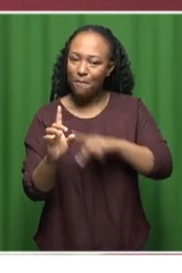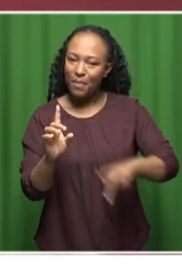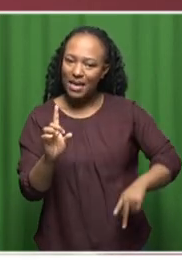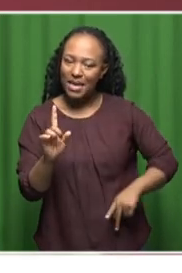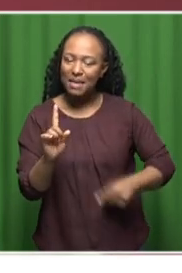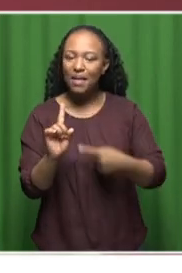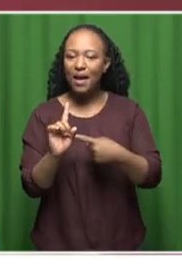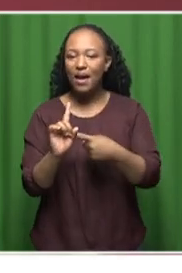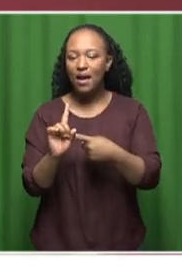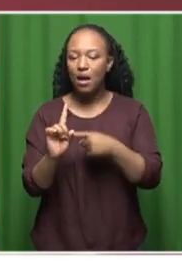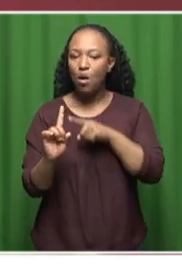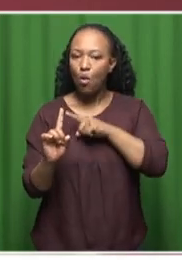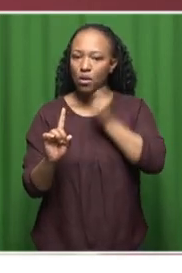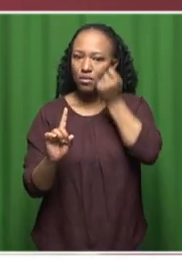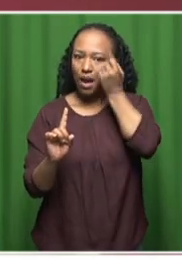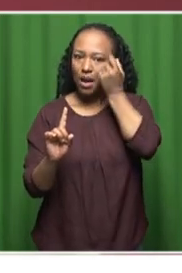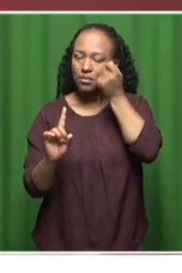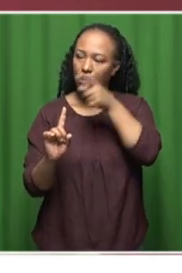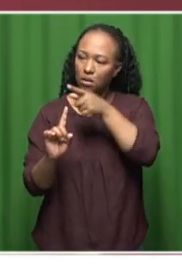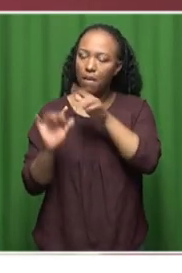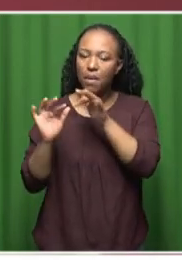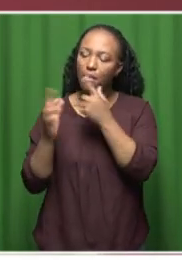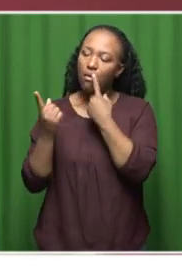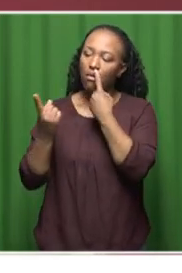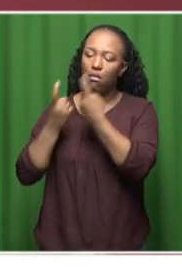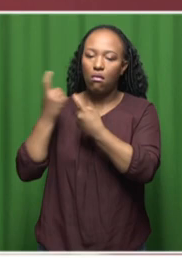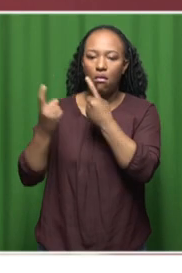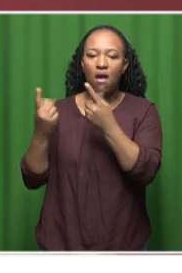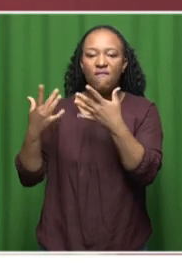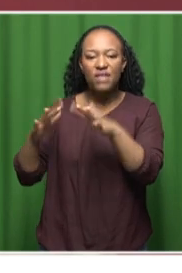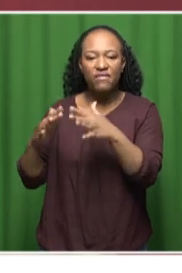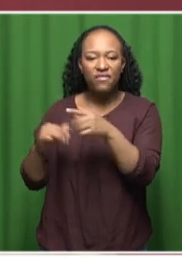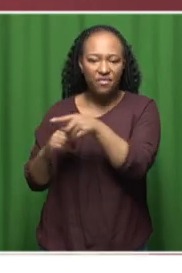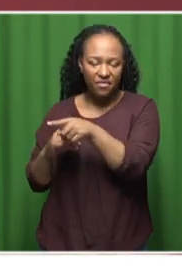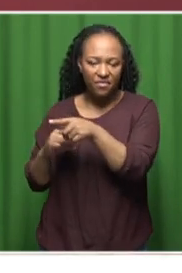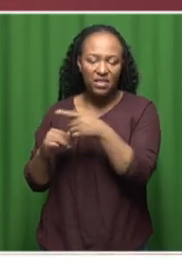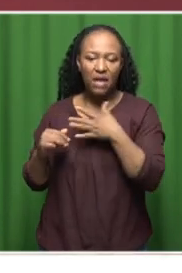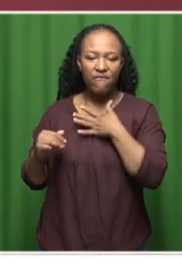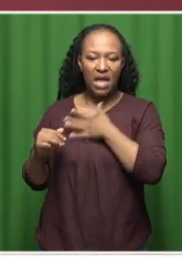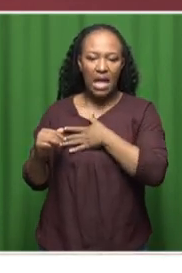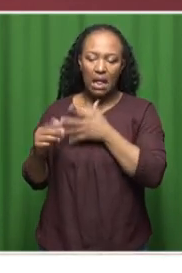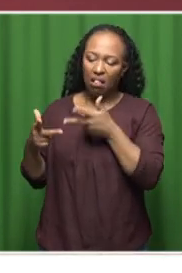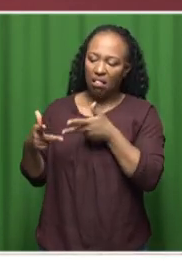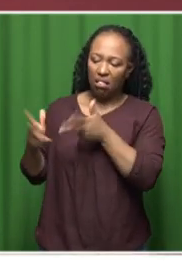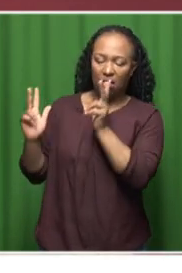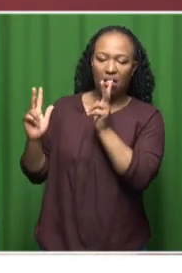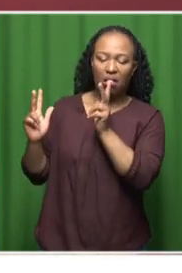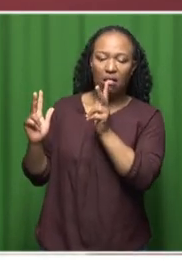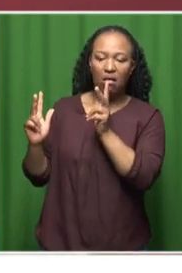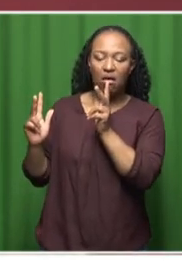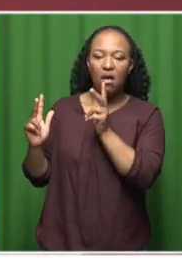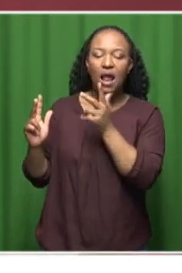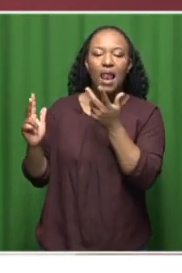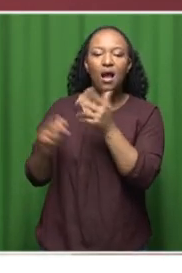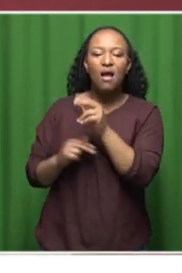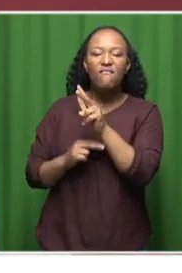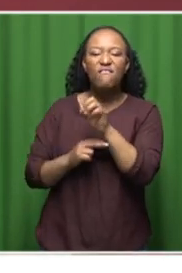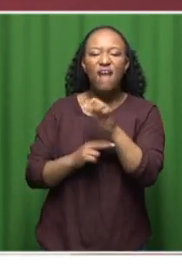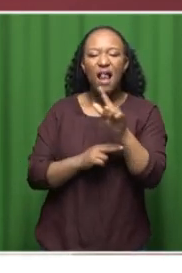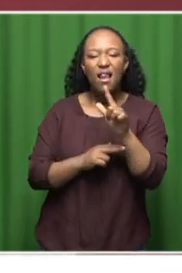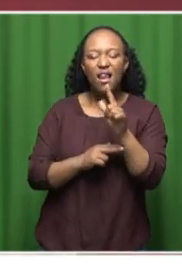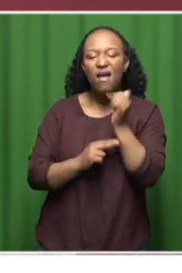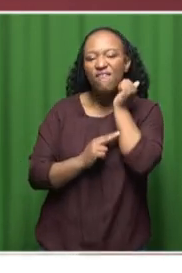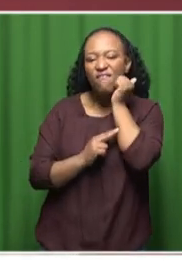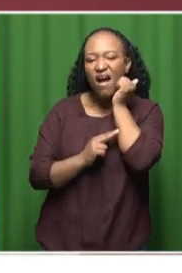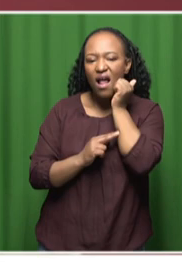maybe understands the grievances of the Vaal community of being neglected. It's like Vaal is a province,